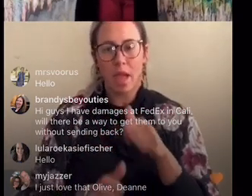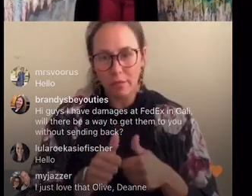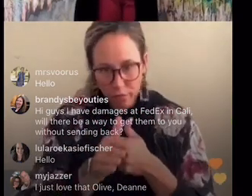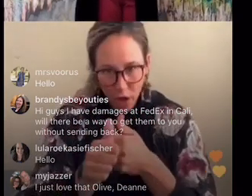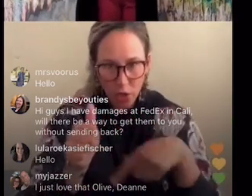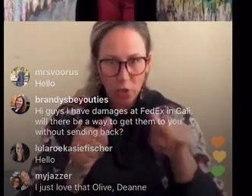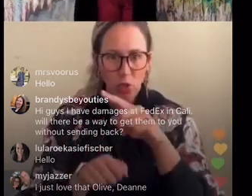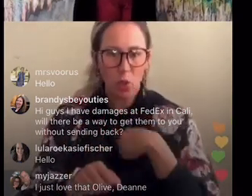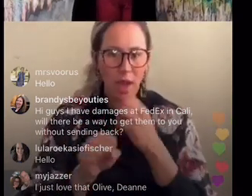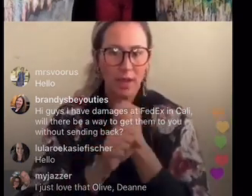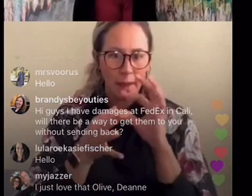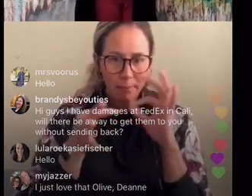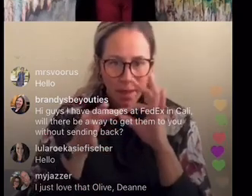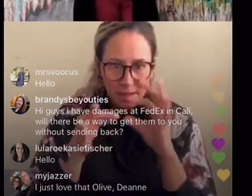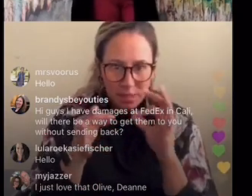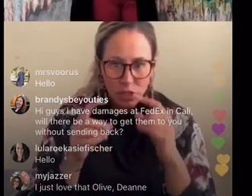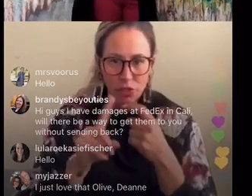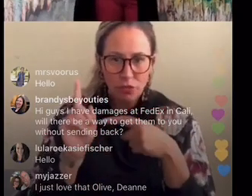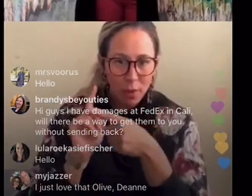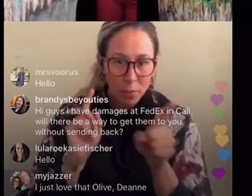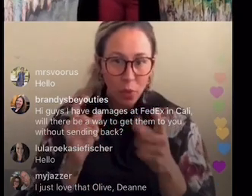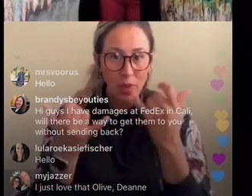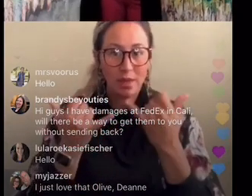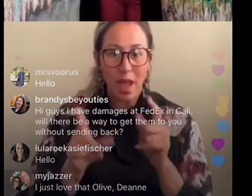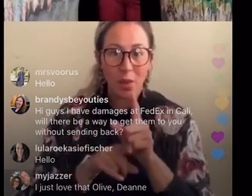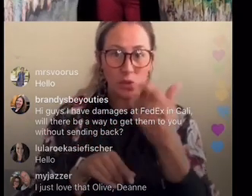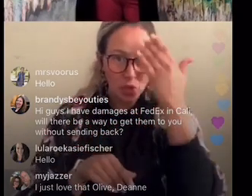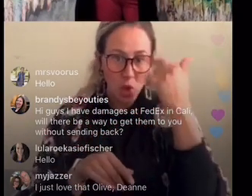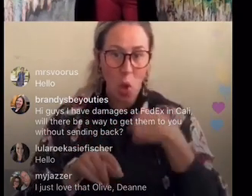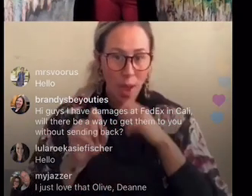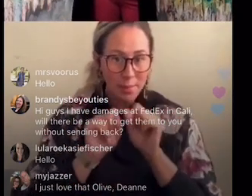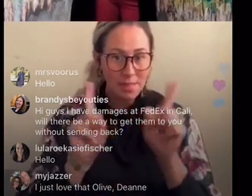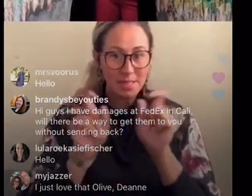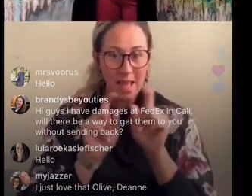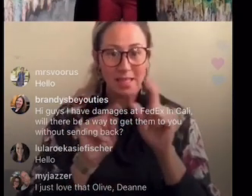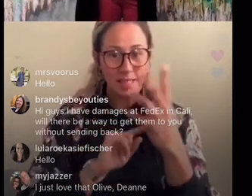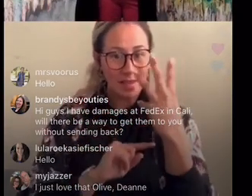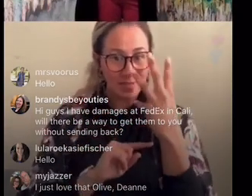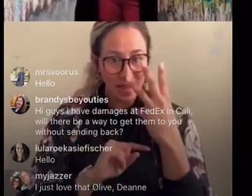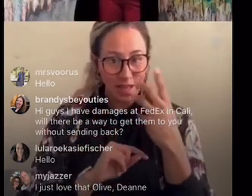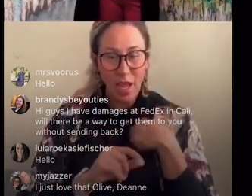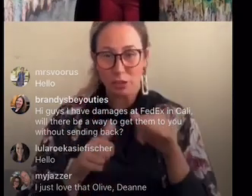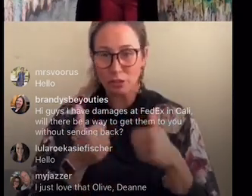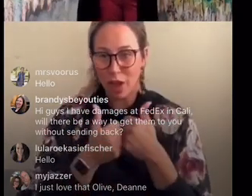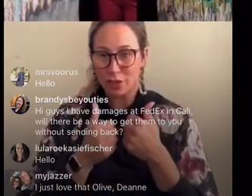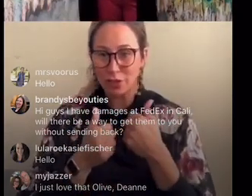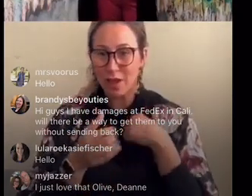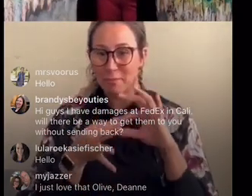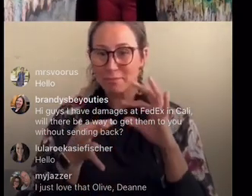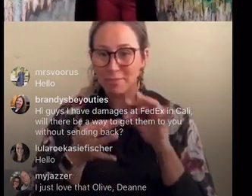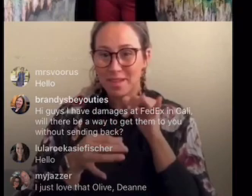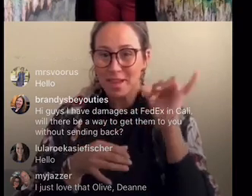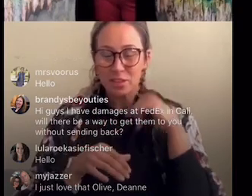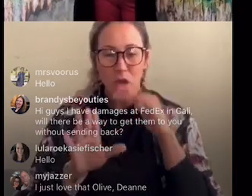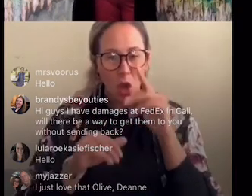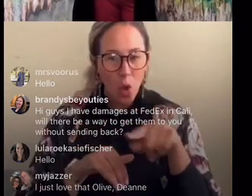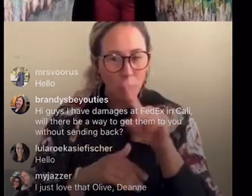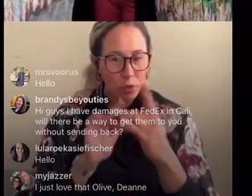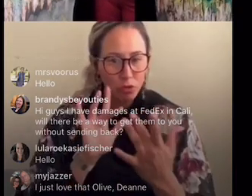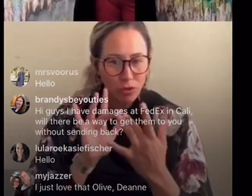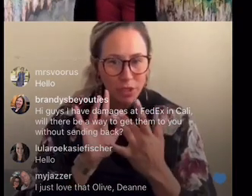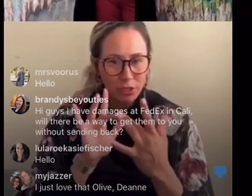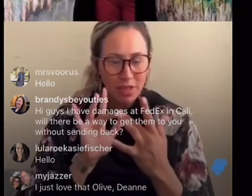messages from you. I'm now, as you know, sending out videos. Remember my challenge from yesterday? I hope that you reached out